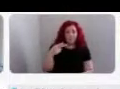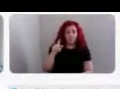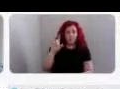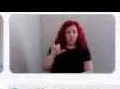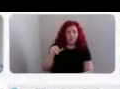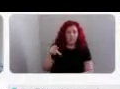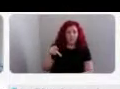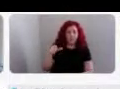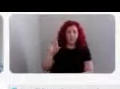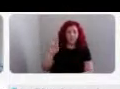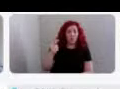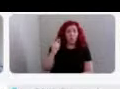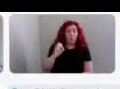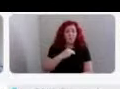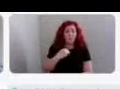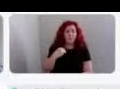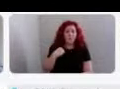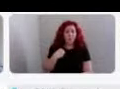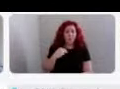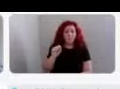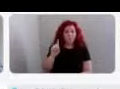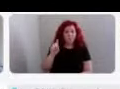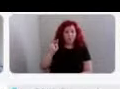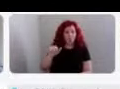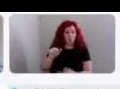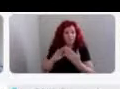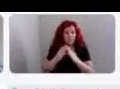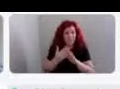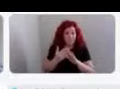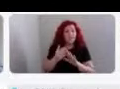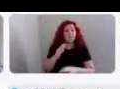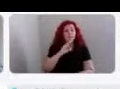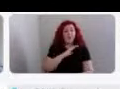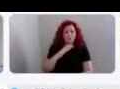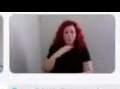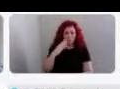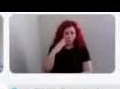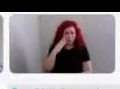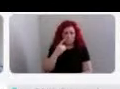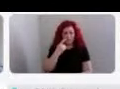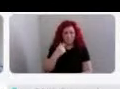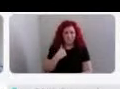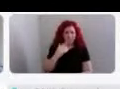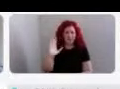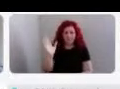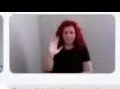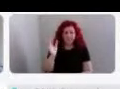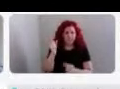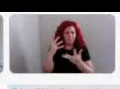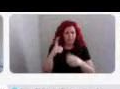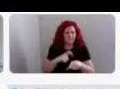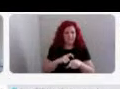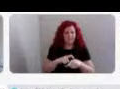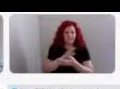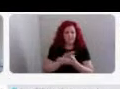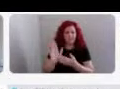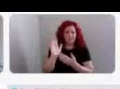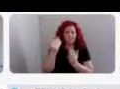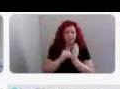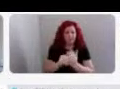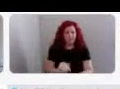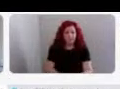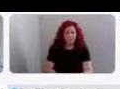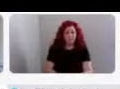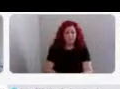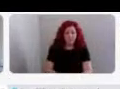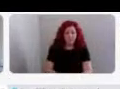of the sedona city council and you know me because i've testified several times before you so it's nice to speak with you again when